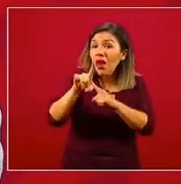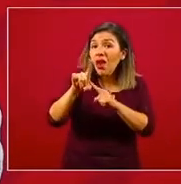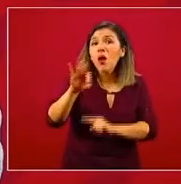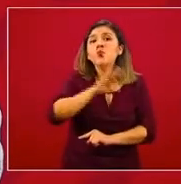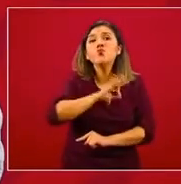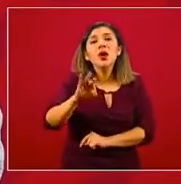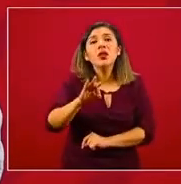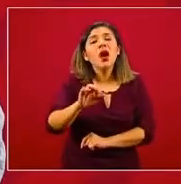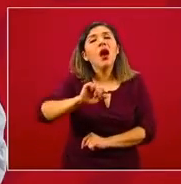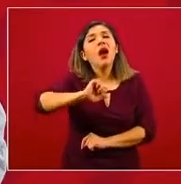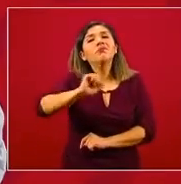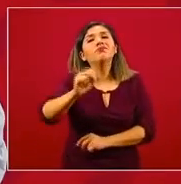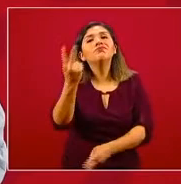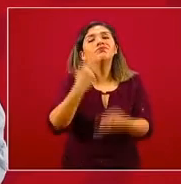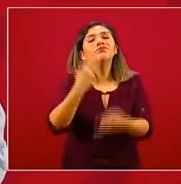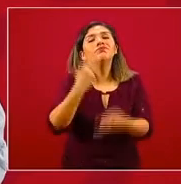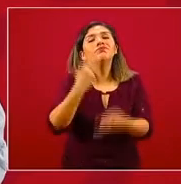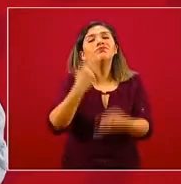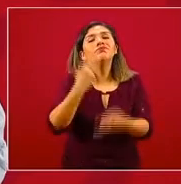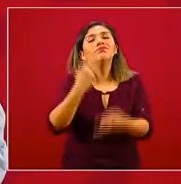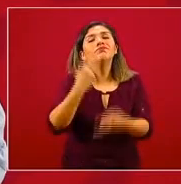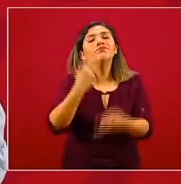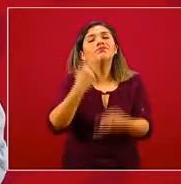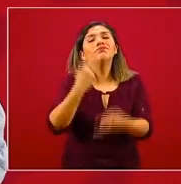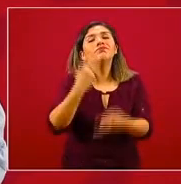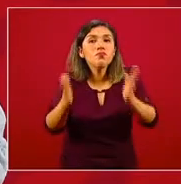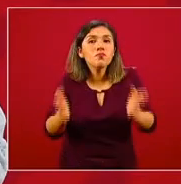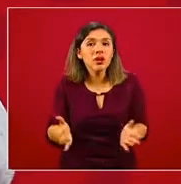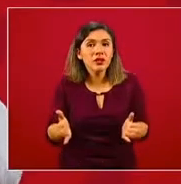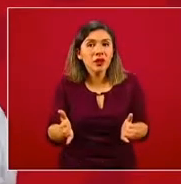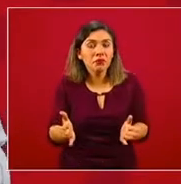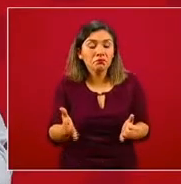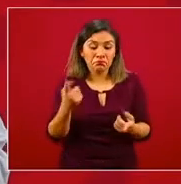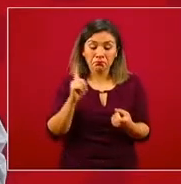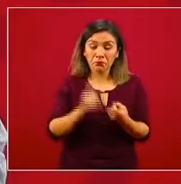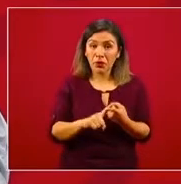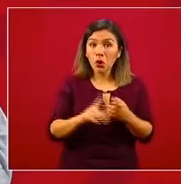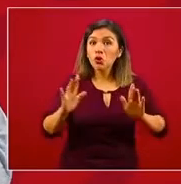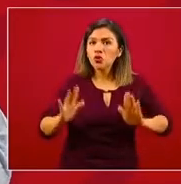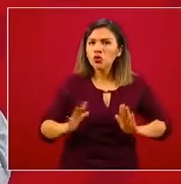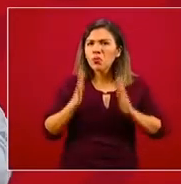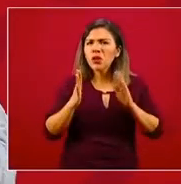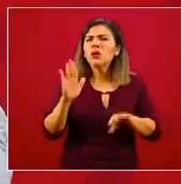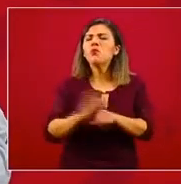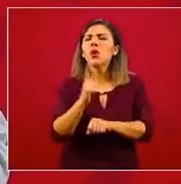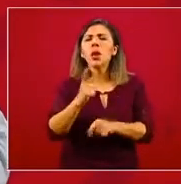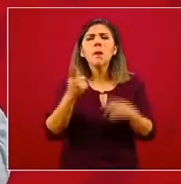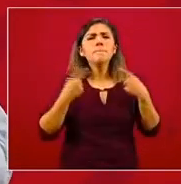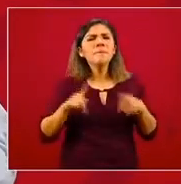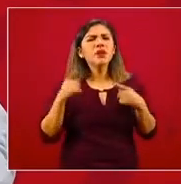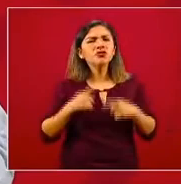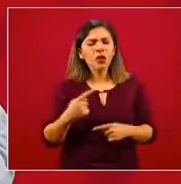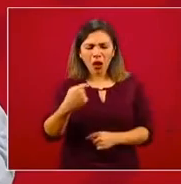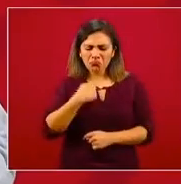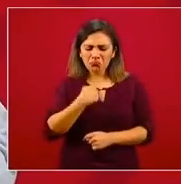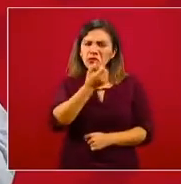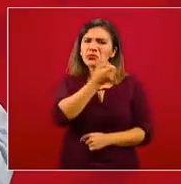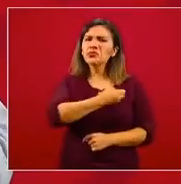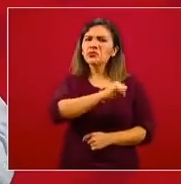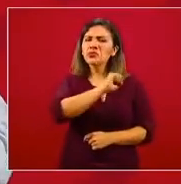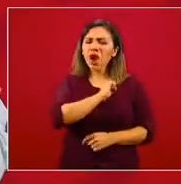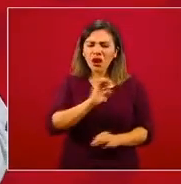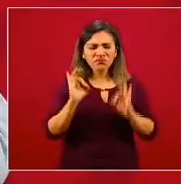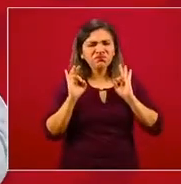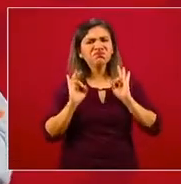un is an fenómeno illness, as de many others, sorpresa. that can create Sorpresas en el this sentido de una surprise persona que se asume sana, phenomenon. que